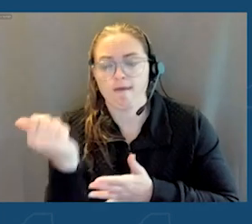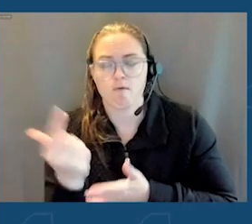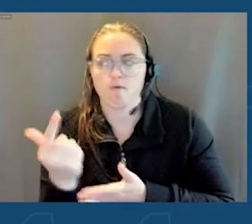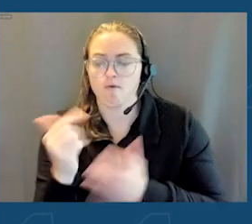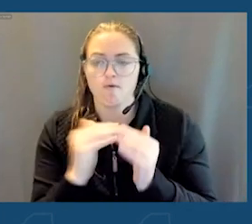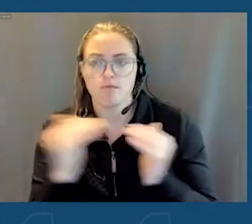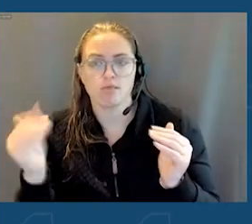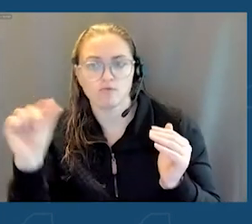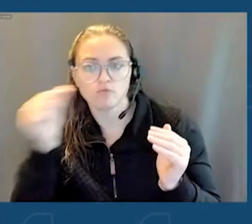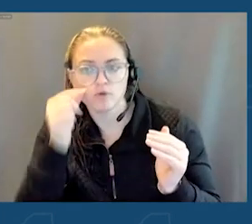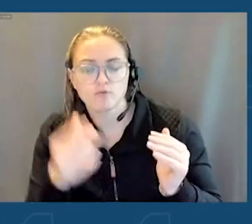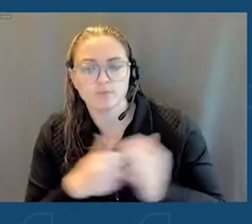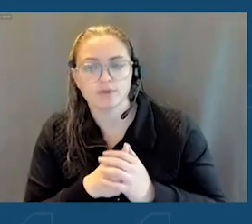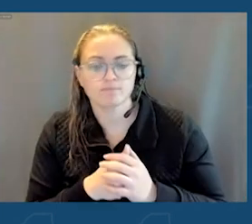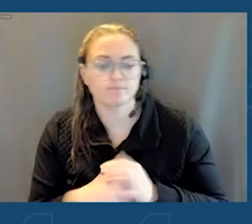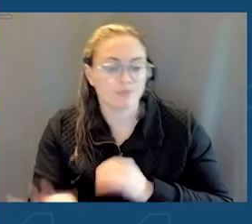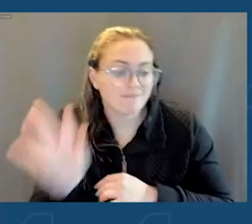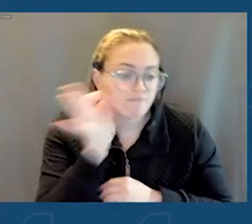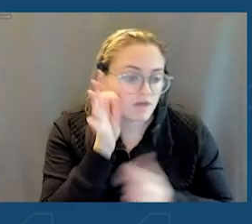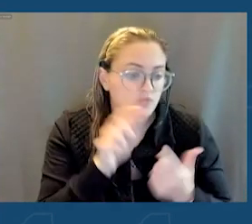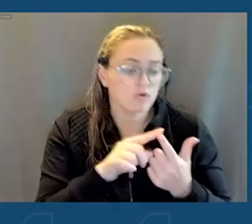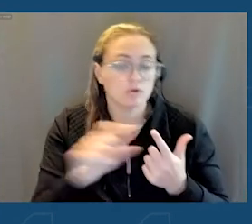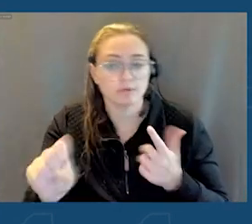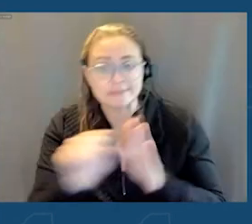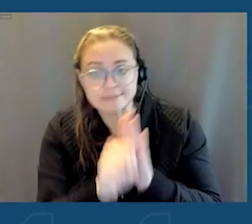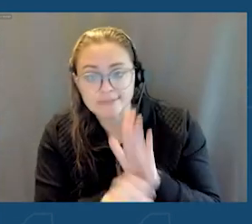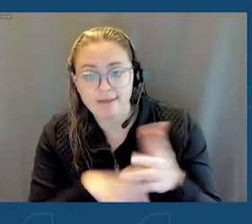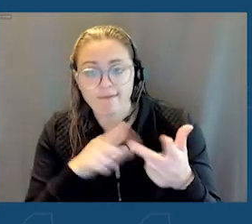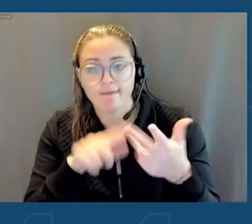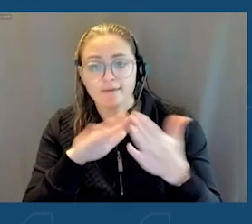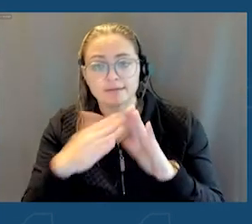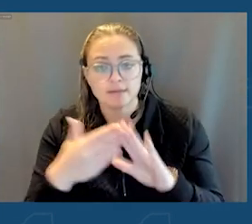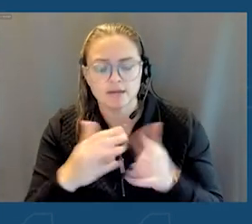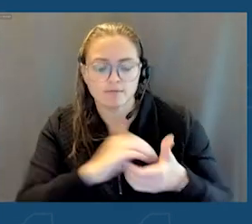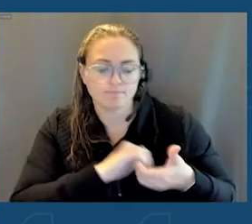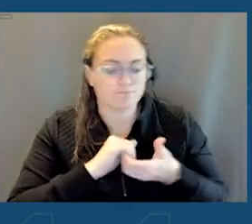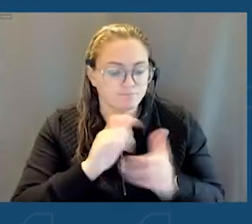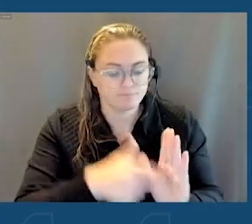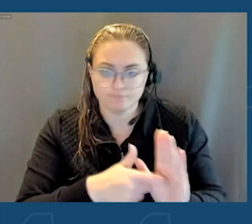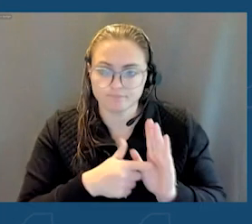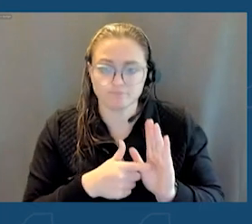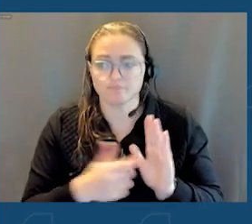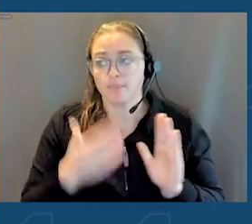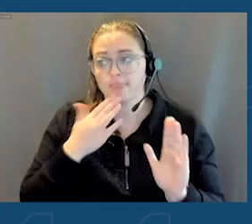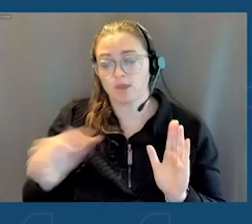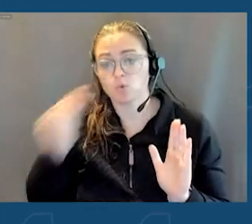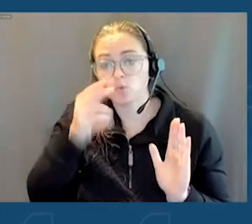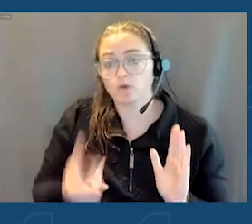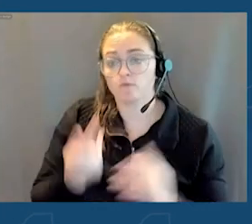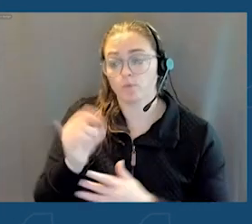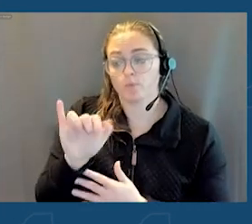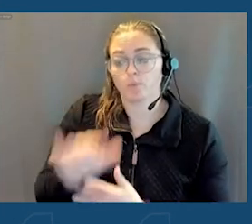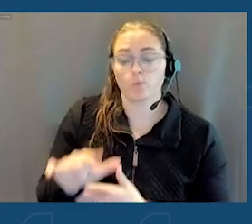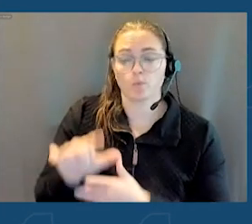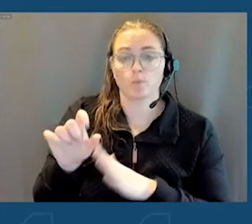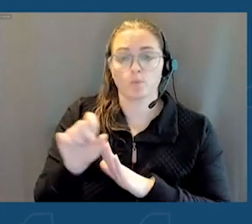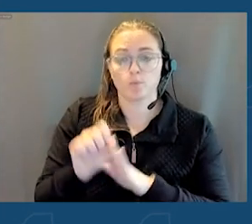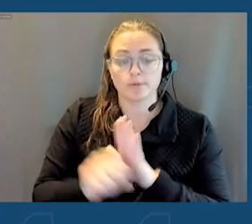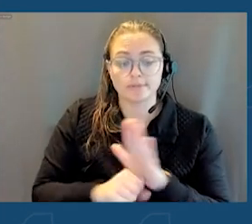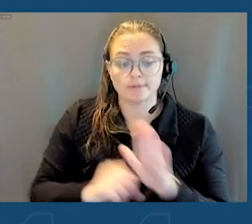of government, federal, state, and city. And I thank Governor Hochul, State Senators Hoylman, Siegel, and